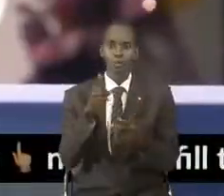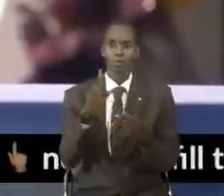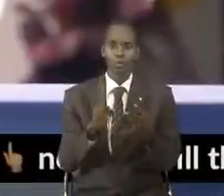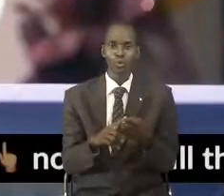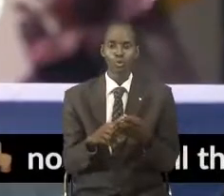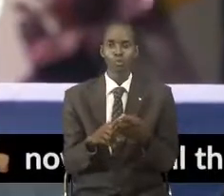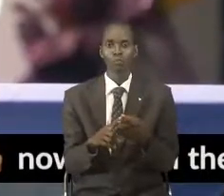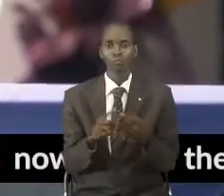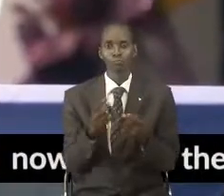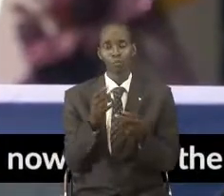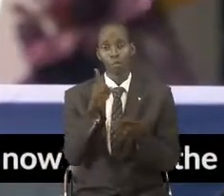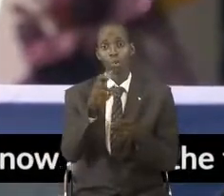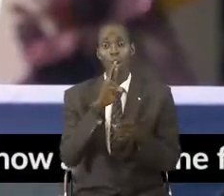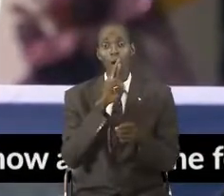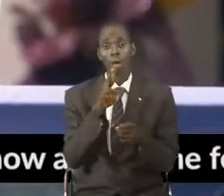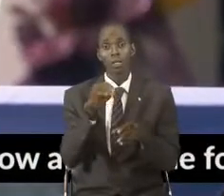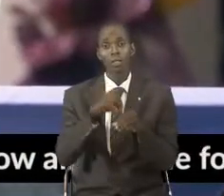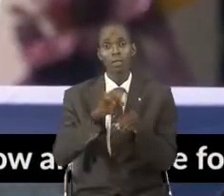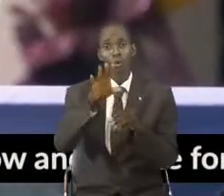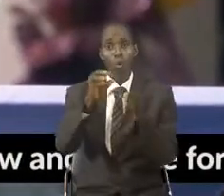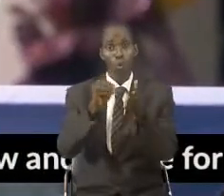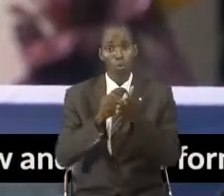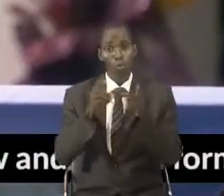their address,